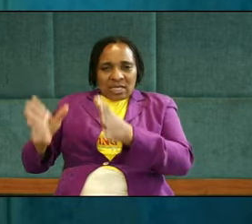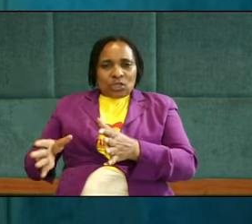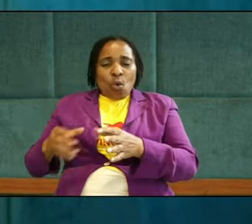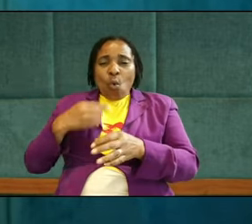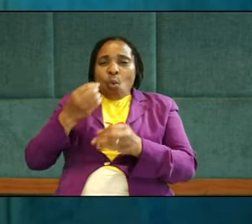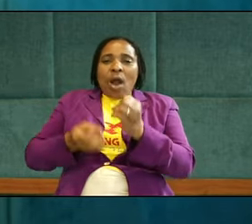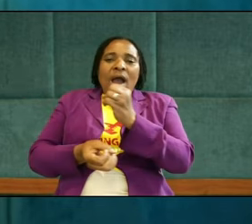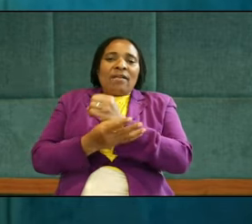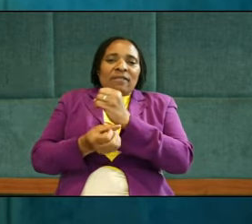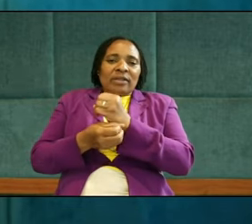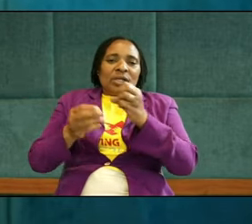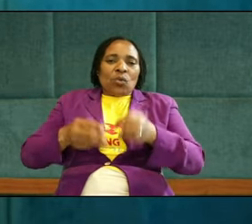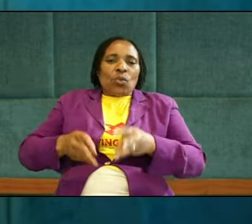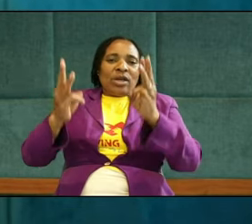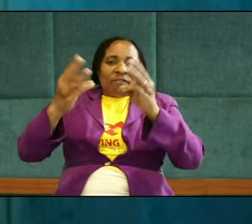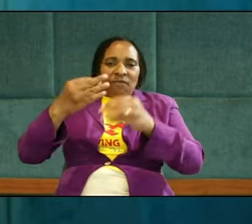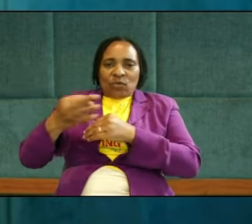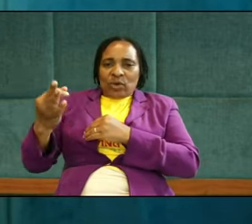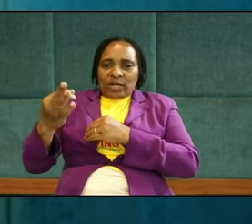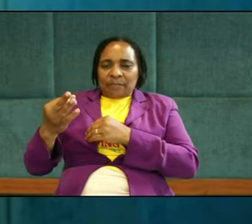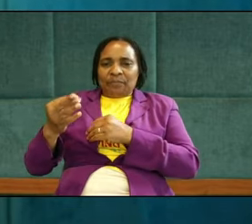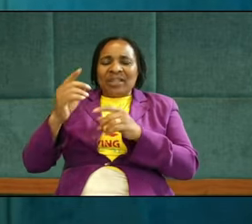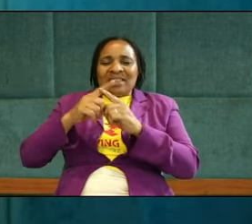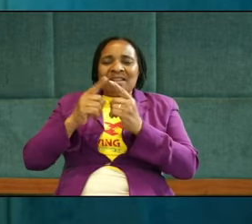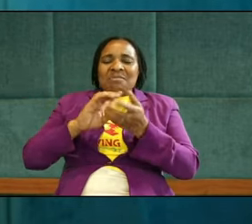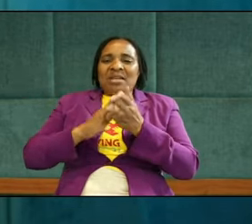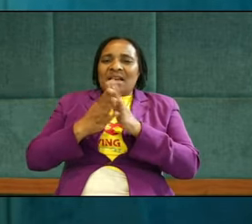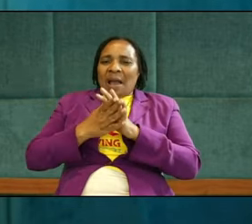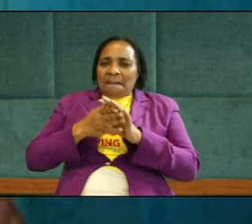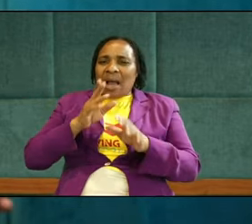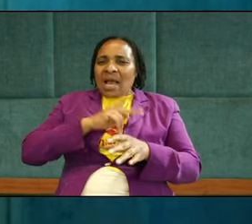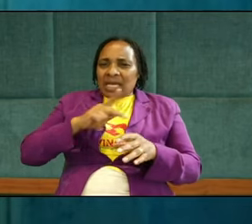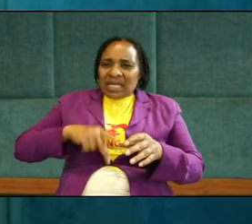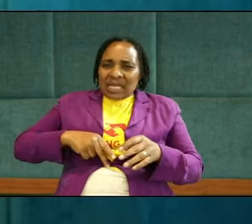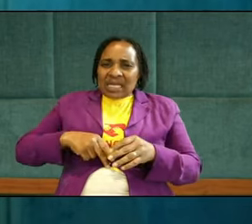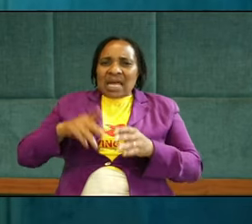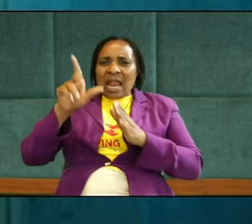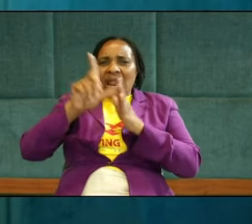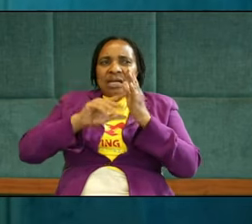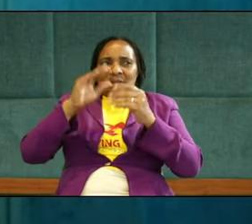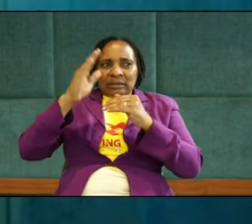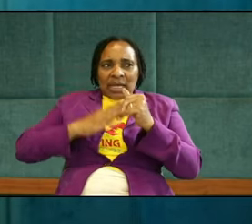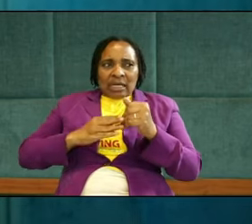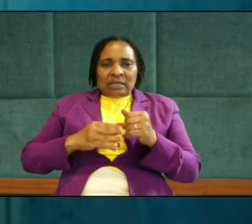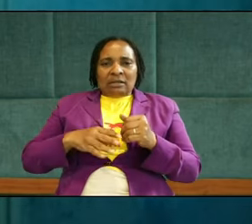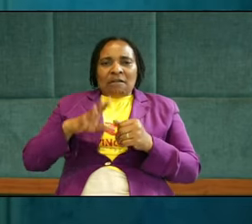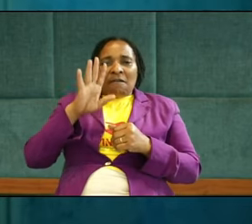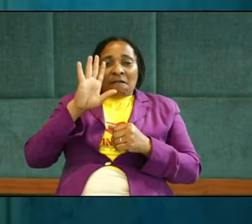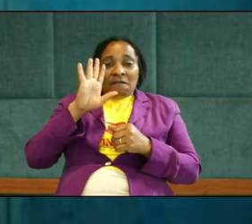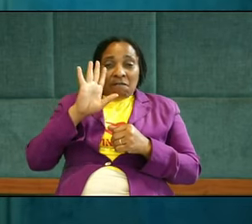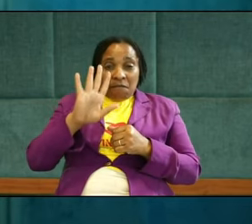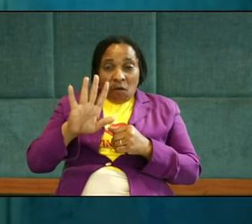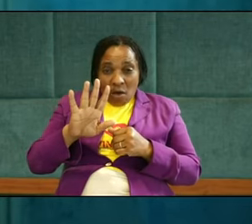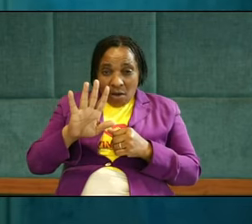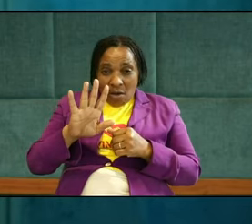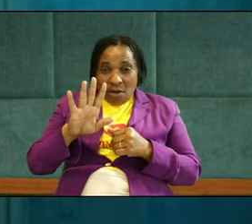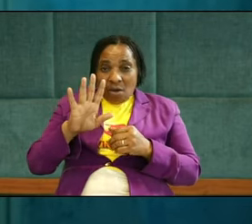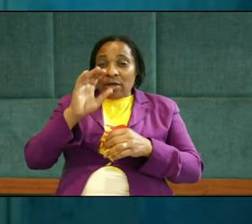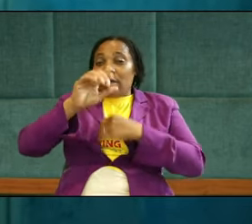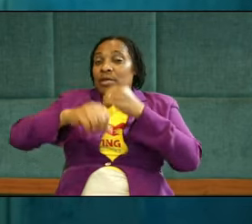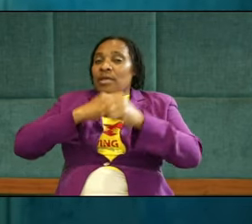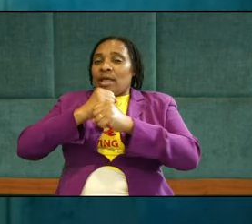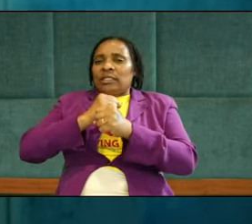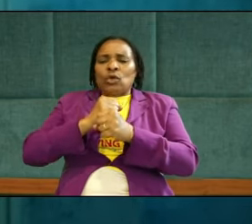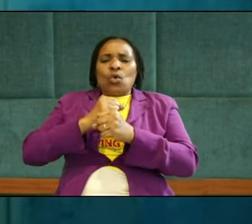way forward. Remember, Josiah became a king at a very young age. The guy was less than 20 years old, right? And he was ruling a whole